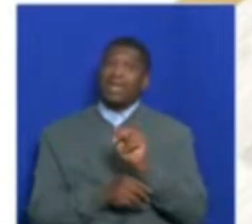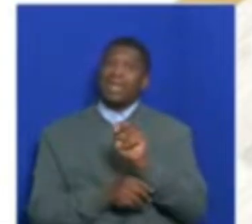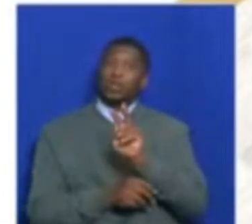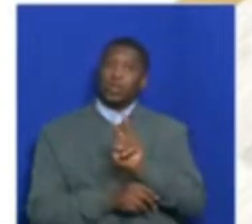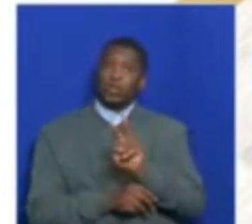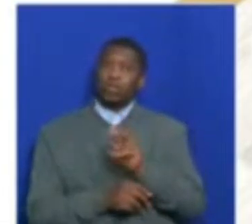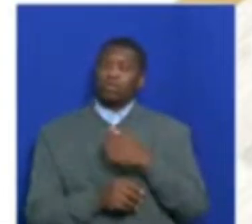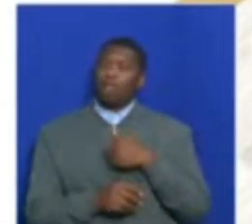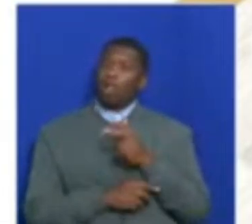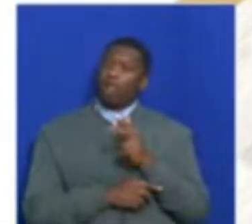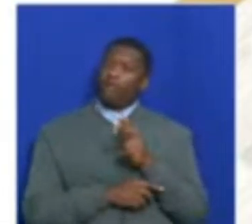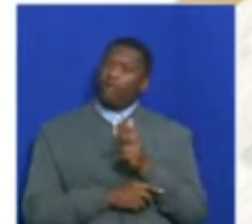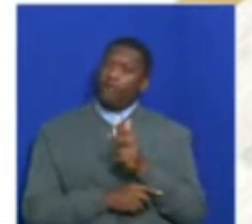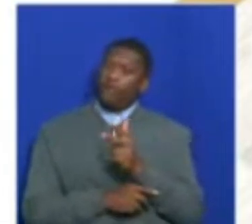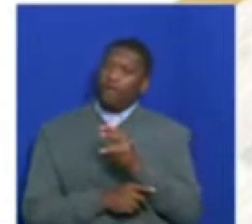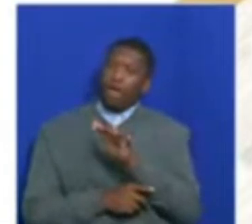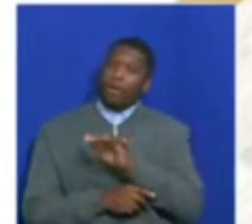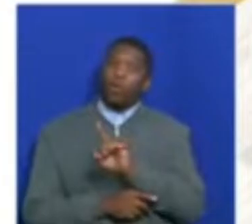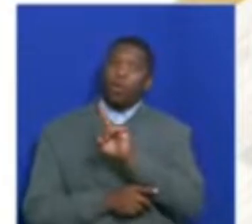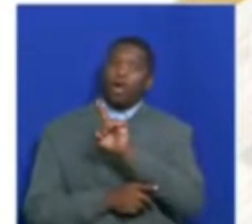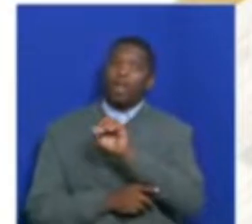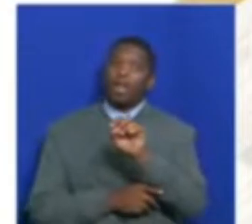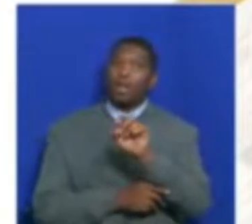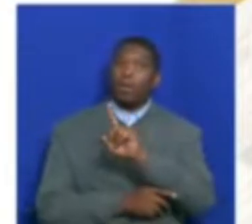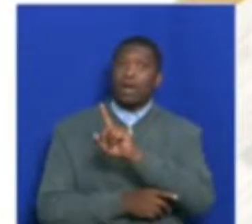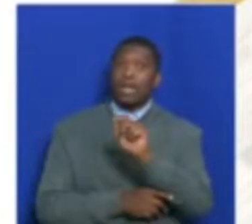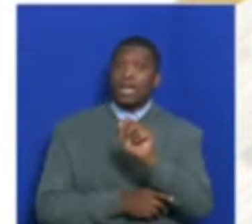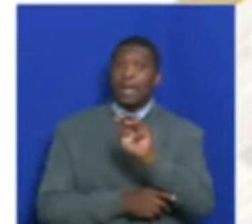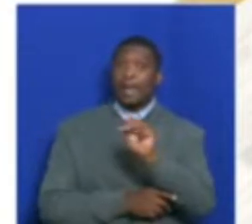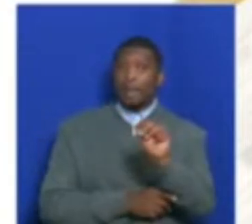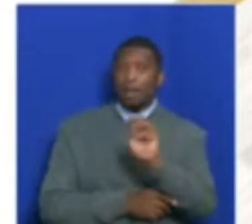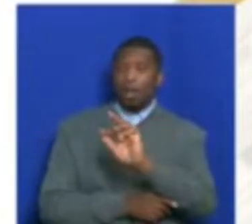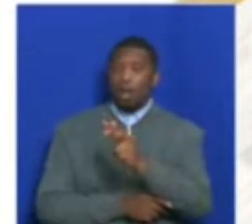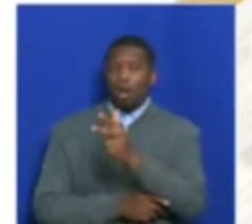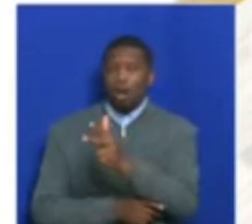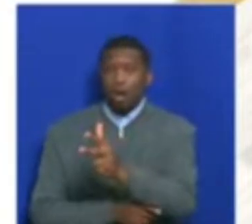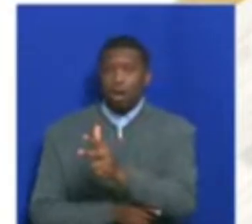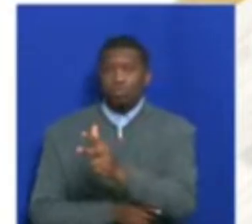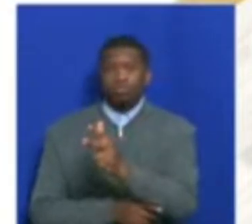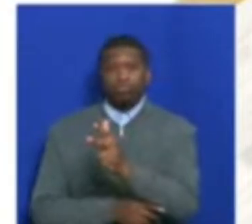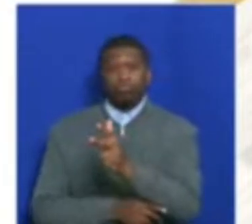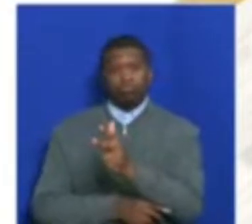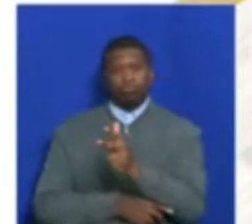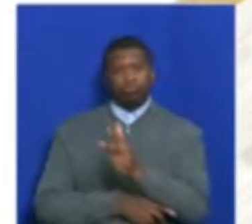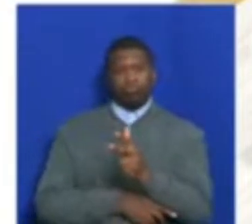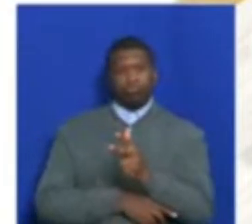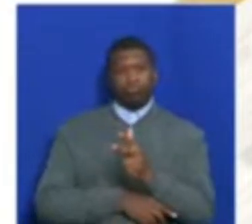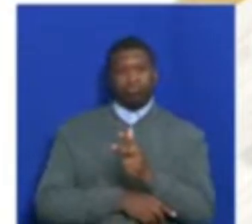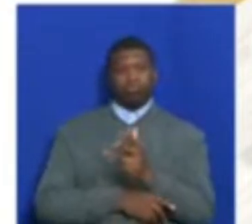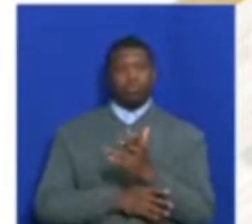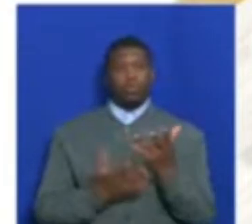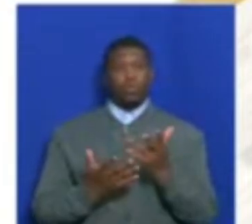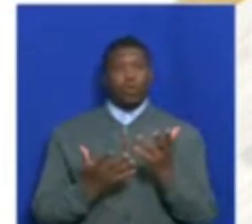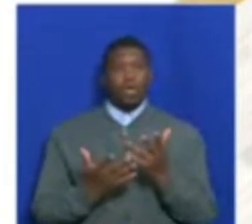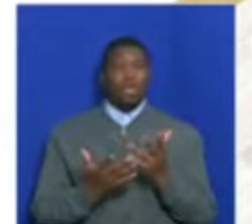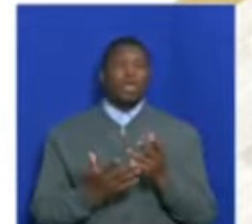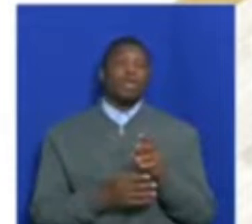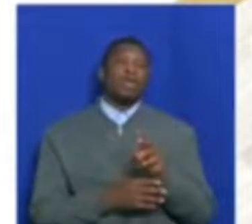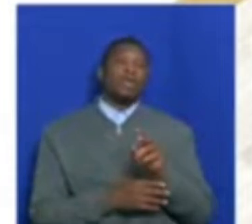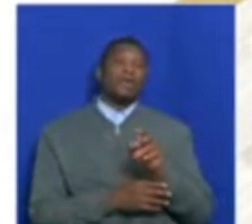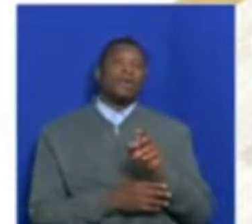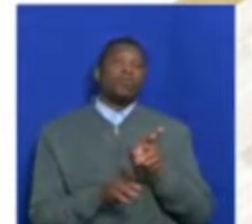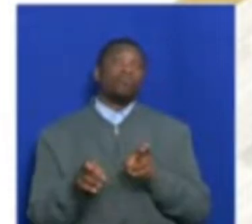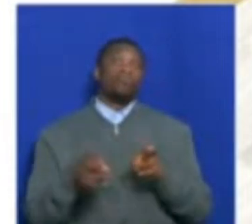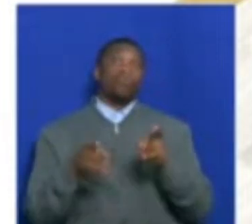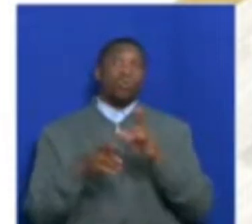100 meters ahead and then made a U-turn and drove towards Wakesley Road, which was at the rear. There